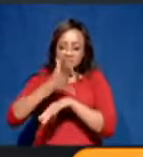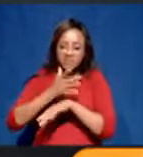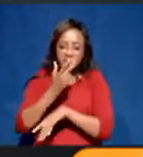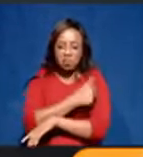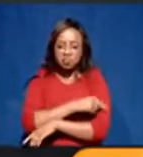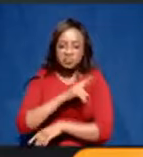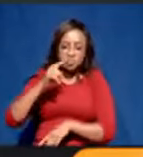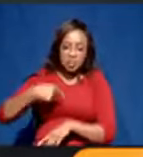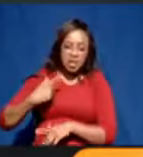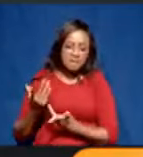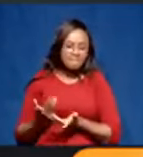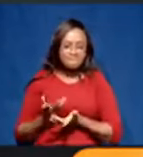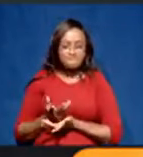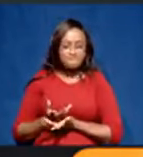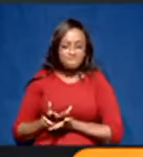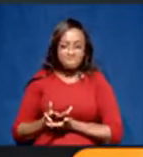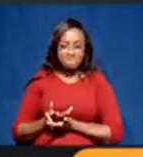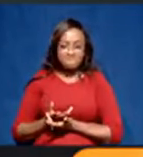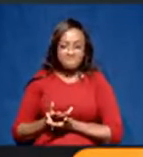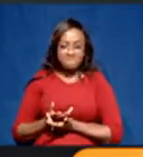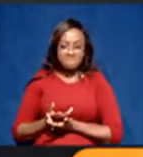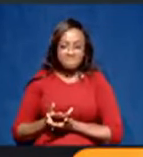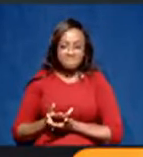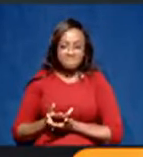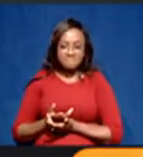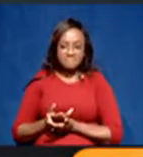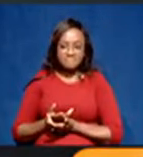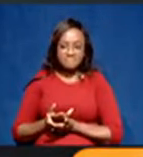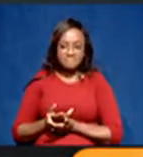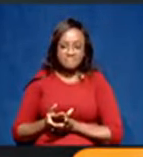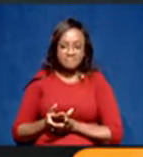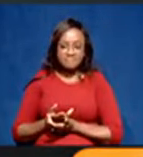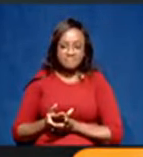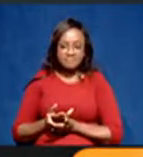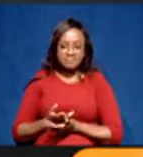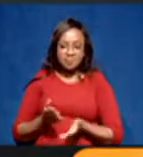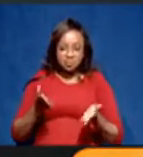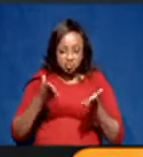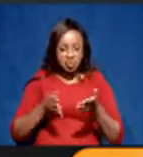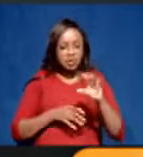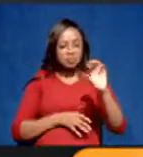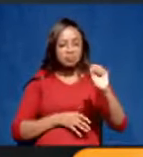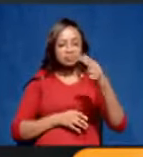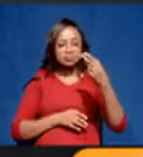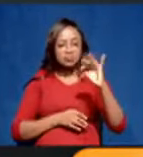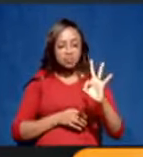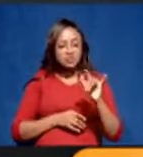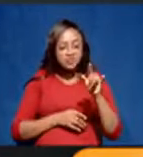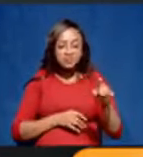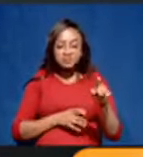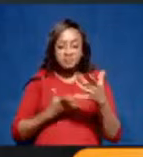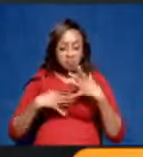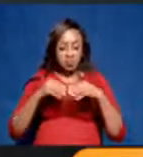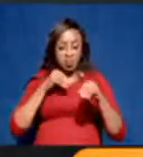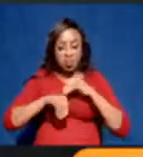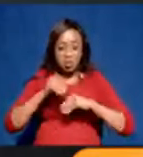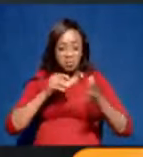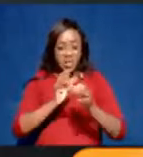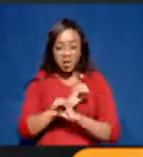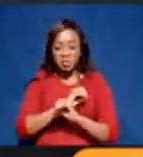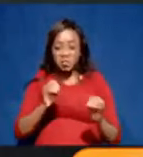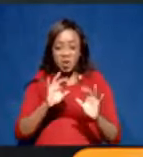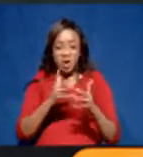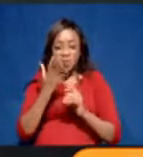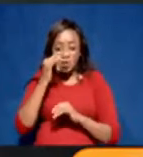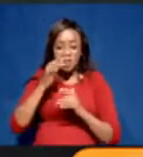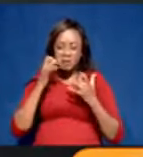claims. Look, what would stop now the bulk of this money, and it's coming in as a lot, because for those who earn a